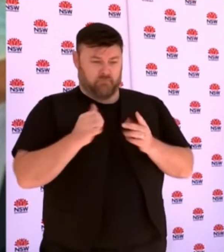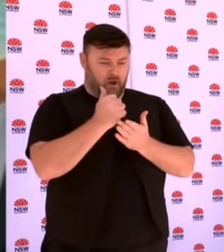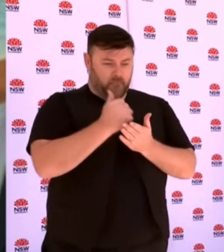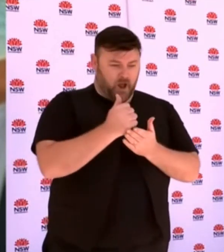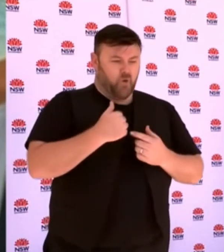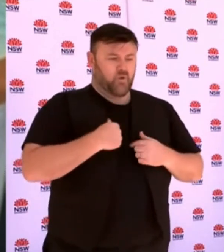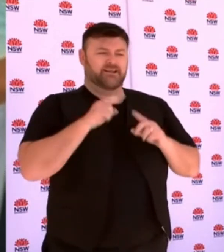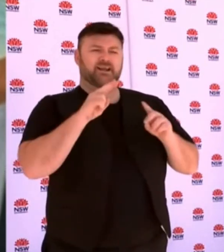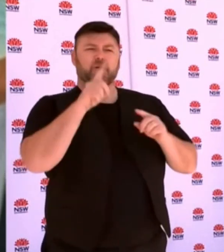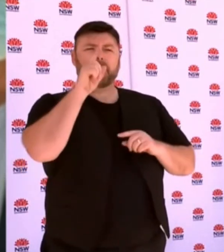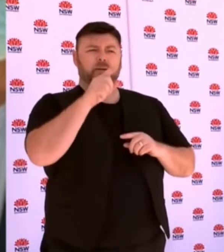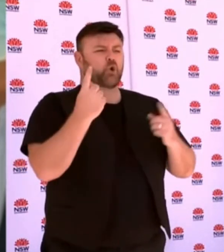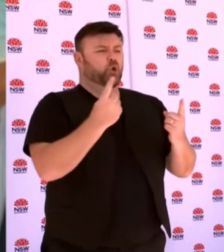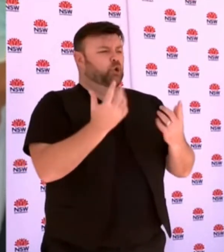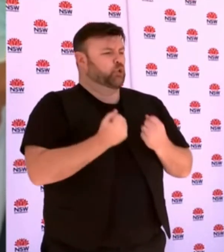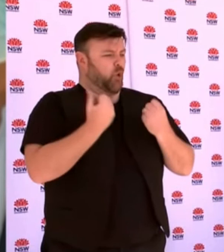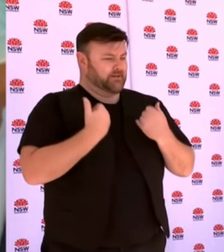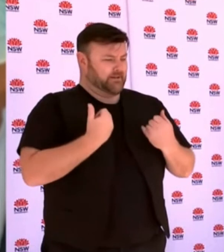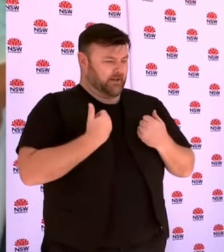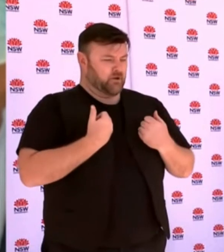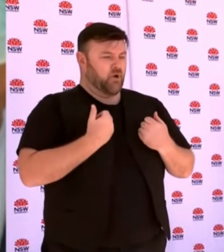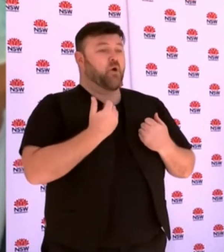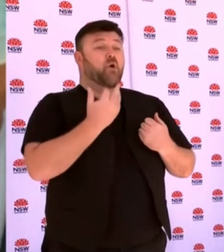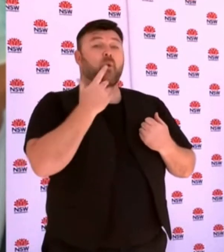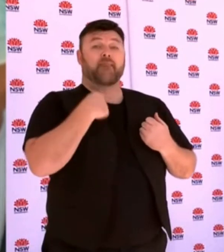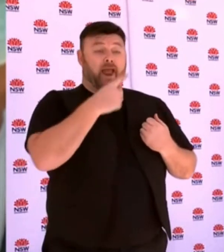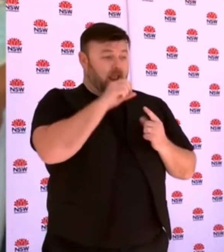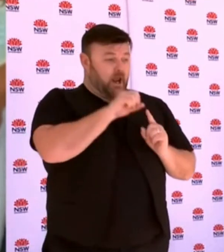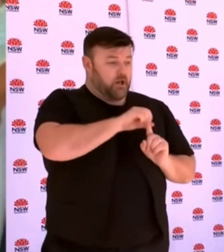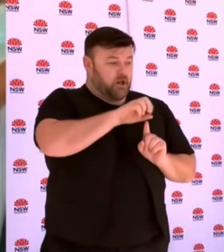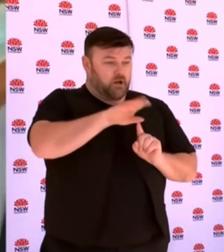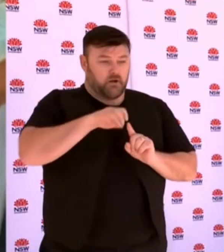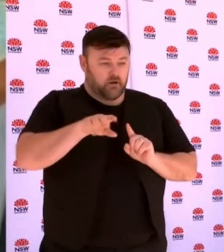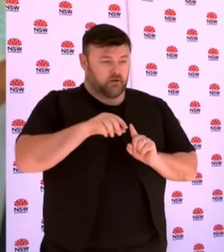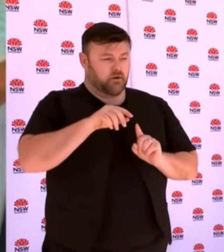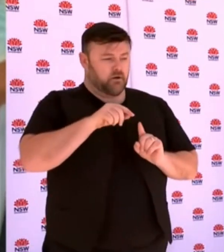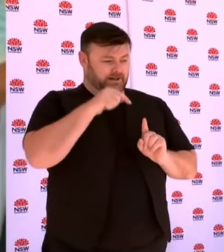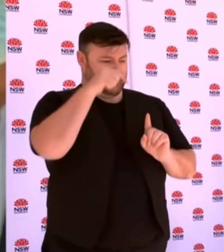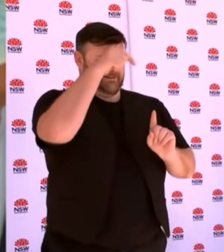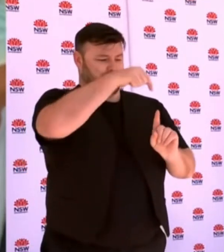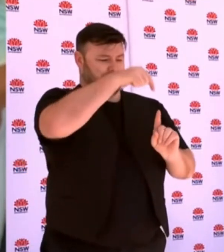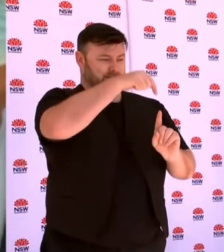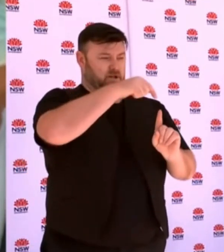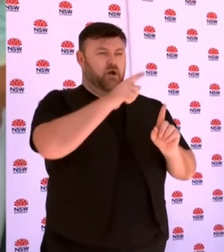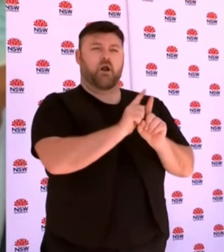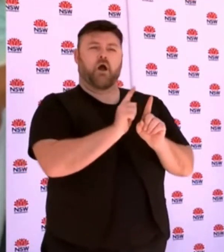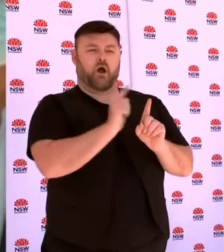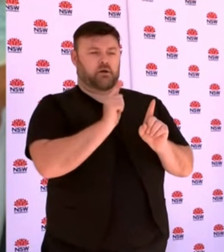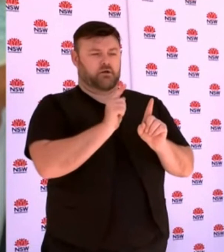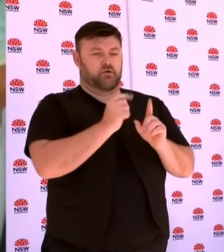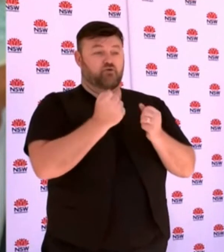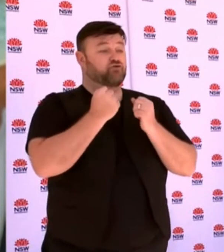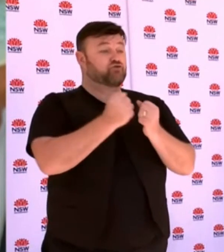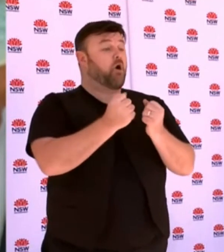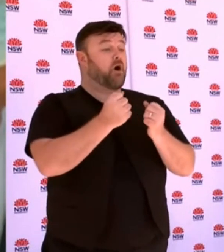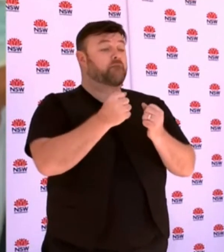the sorts of exposures that people have when they're infectious are the fact that they've gone through a drive-through to